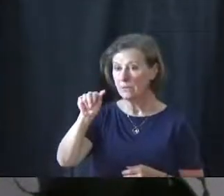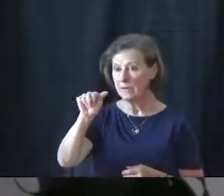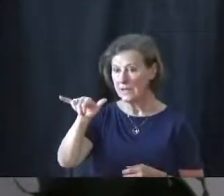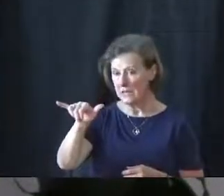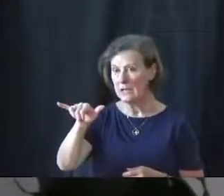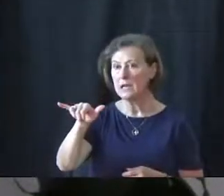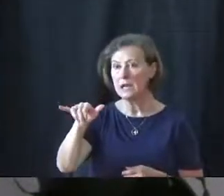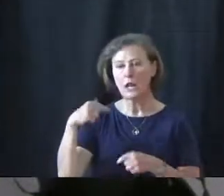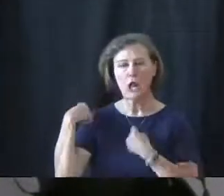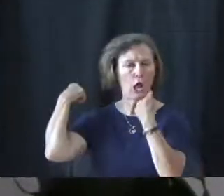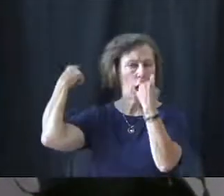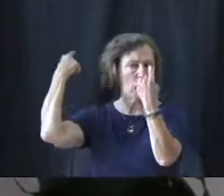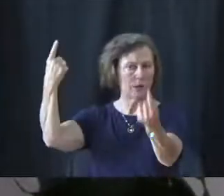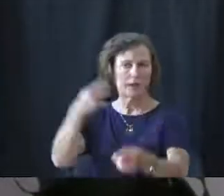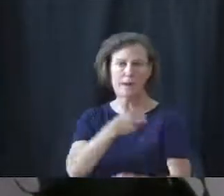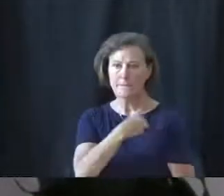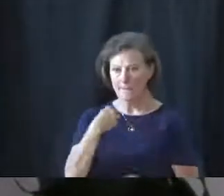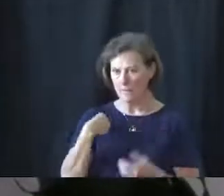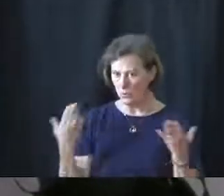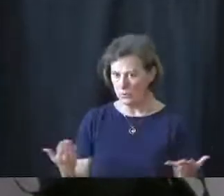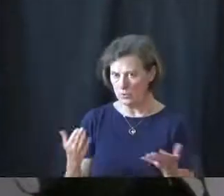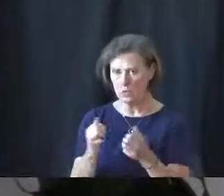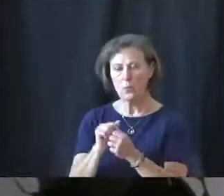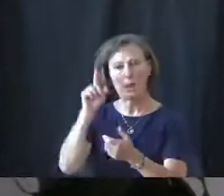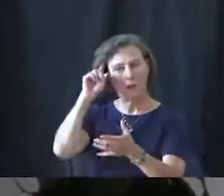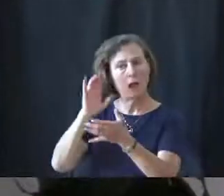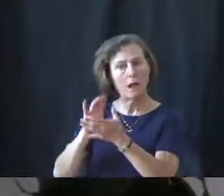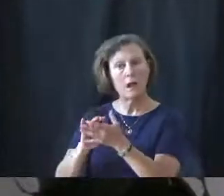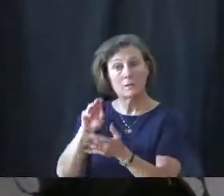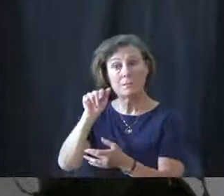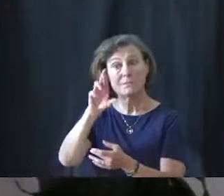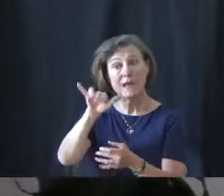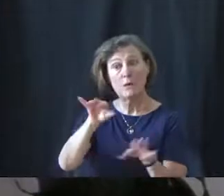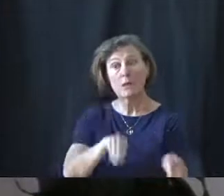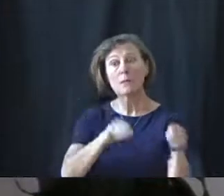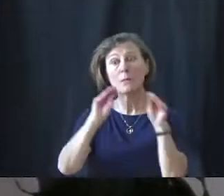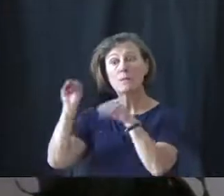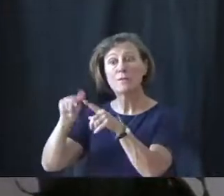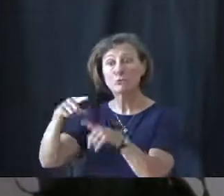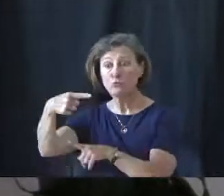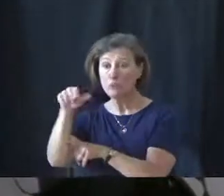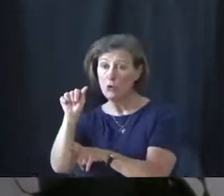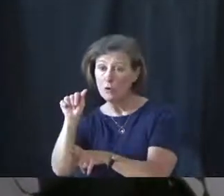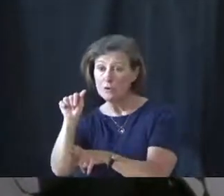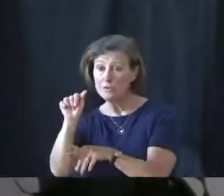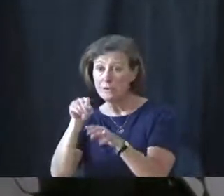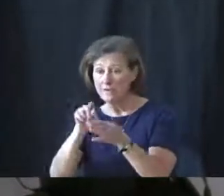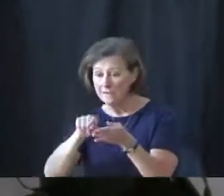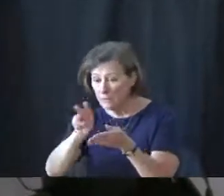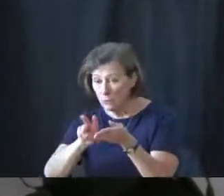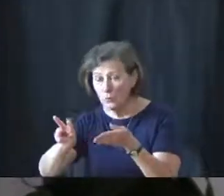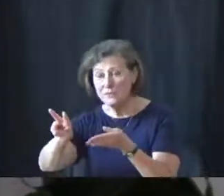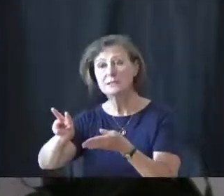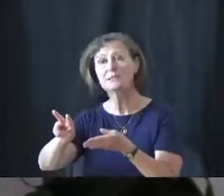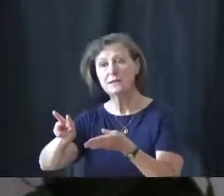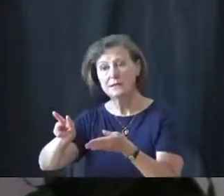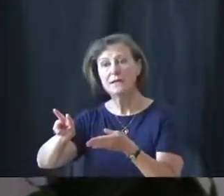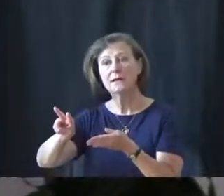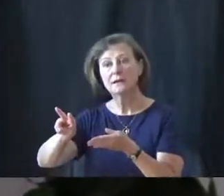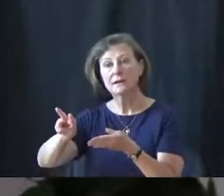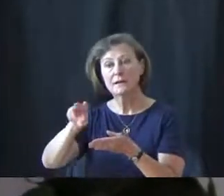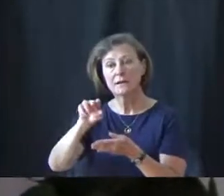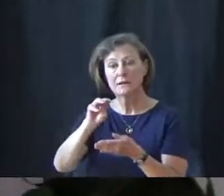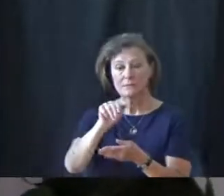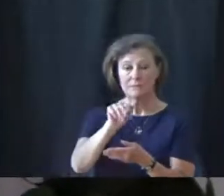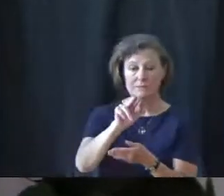here with her husband. Mary is moving to Georgia in the next couple of weeks, and Mandy